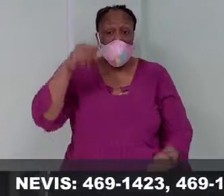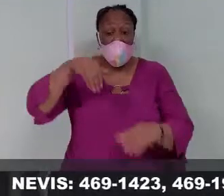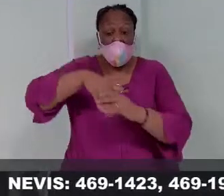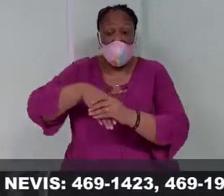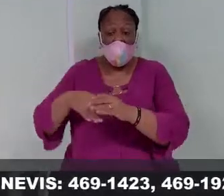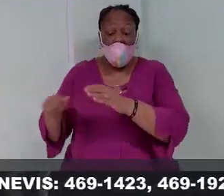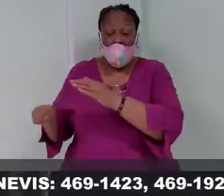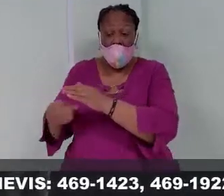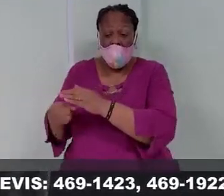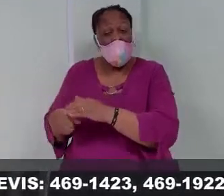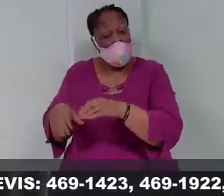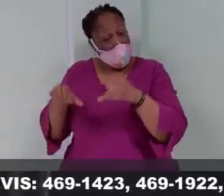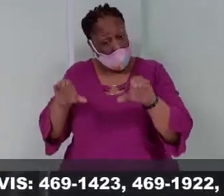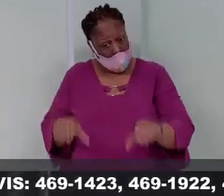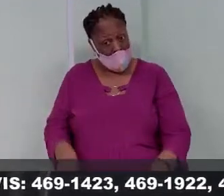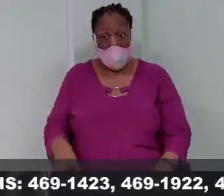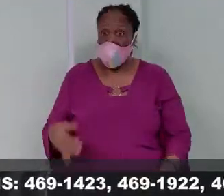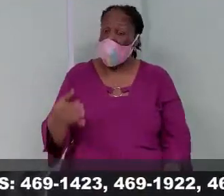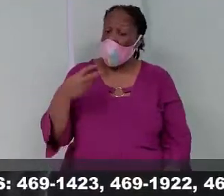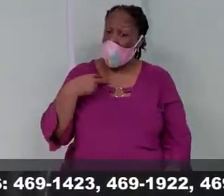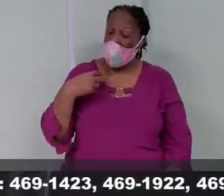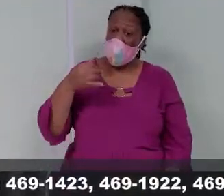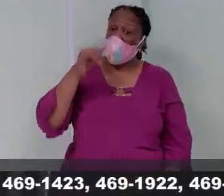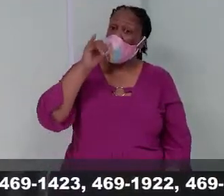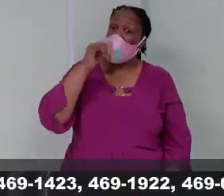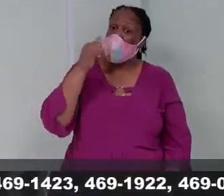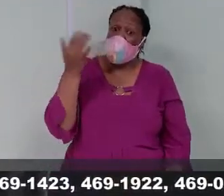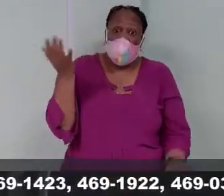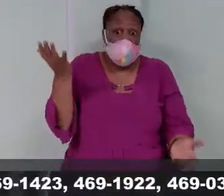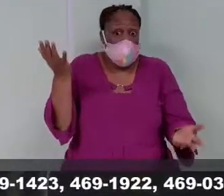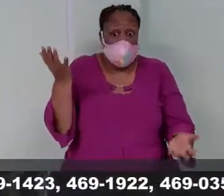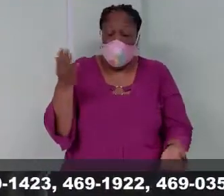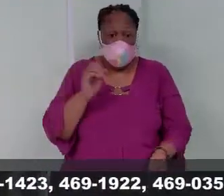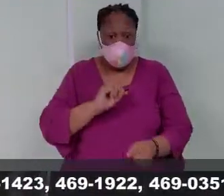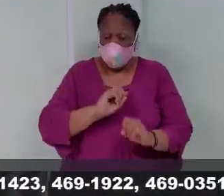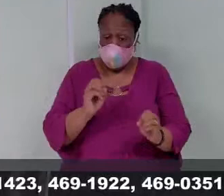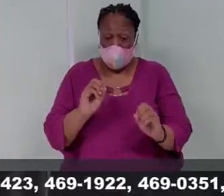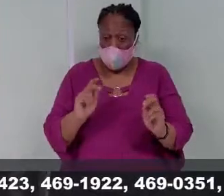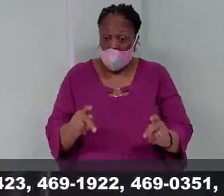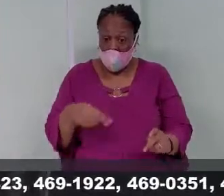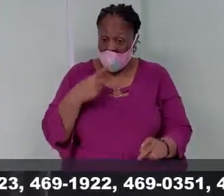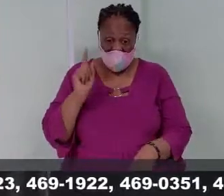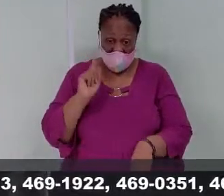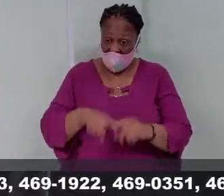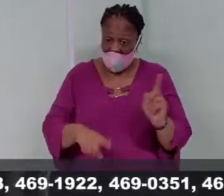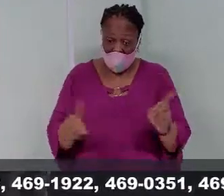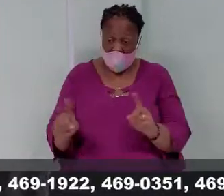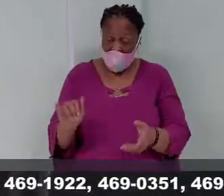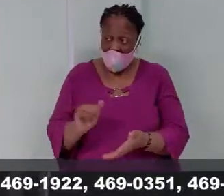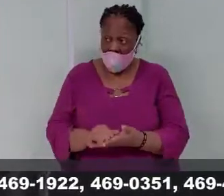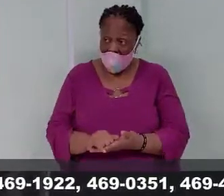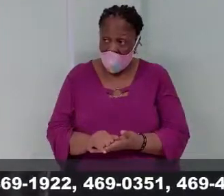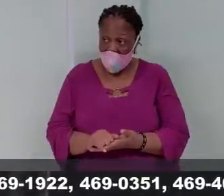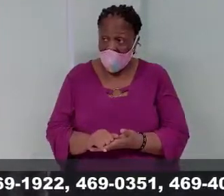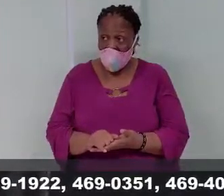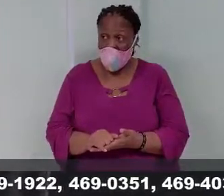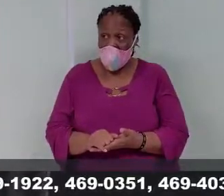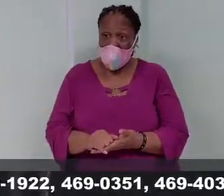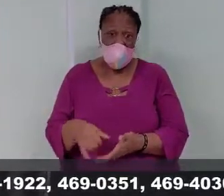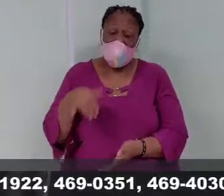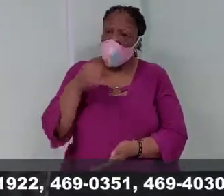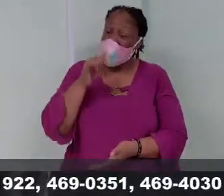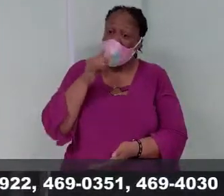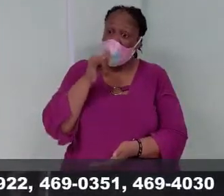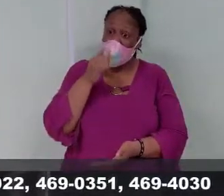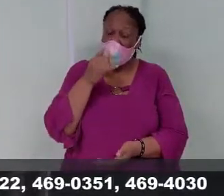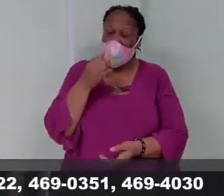they can imbibe if they want to. What you have to understand, though, that if you imbibe to a degree